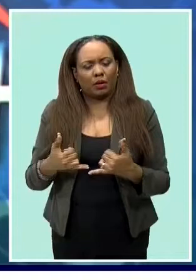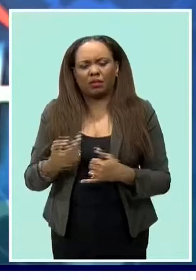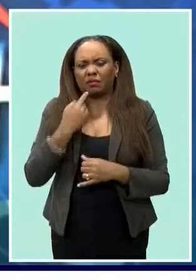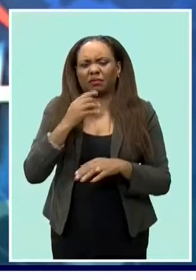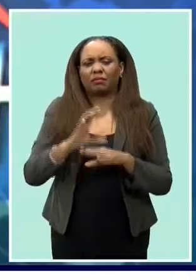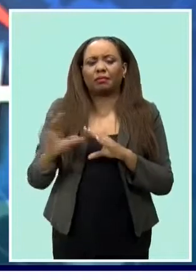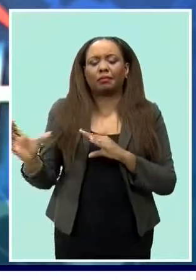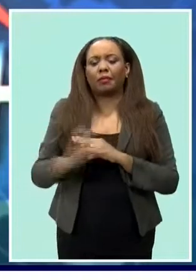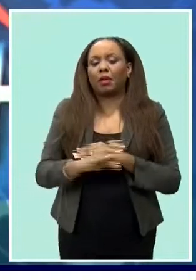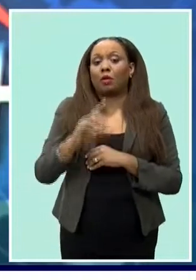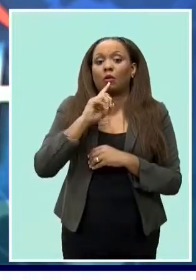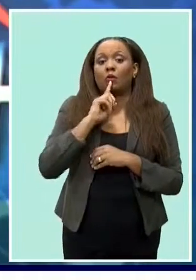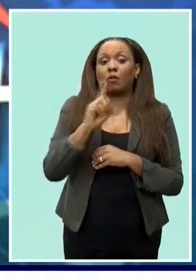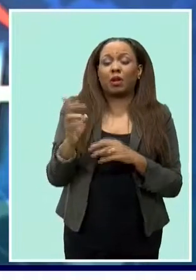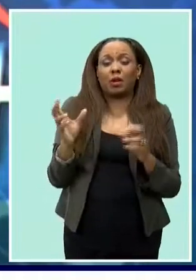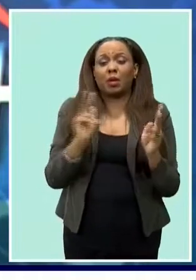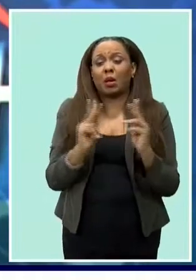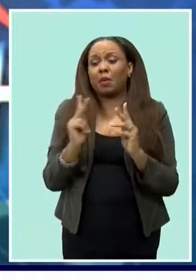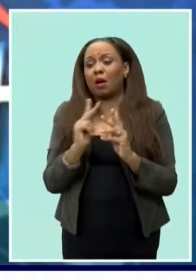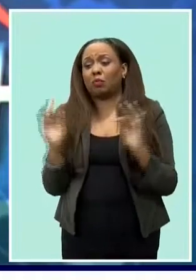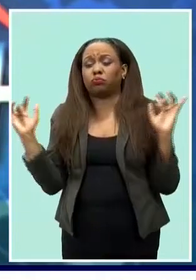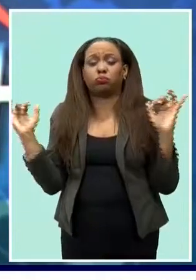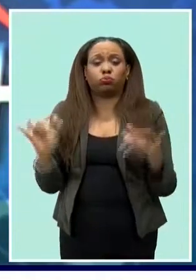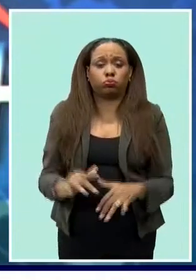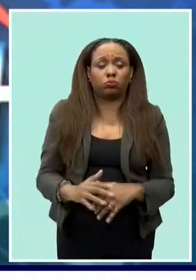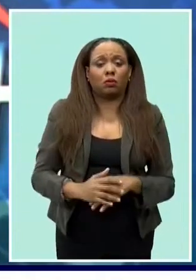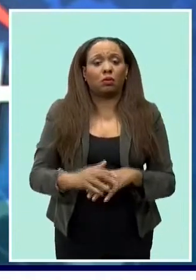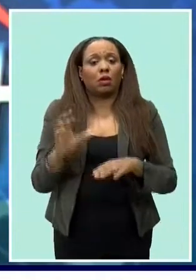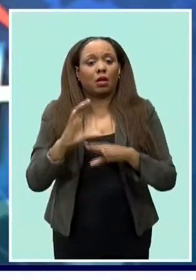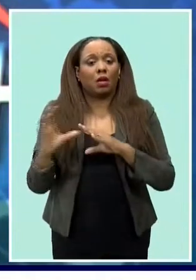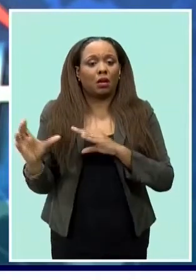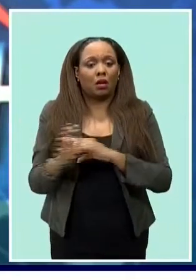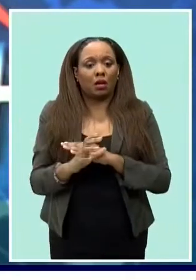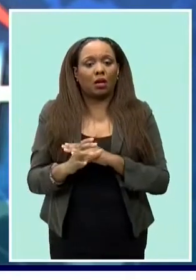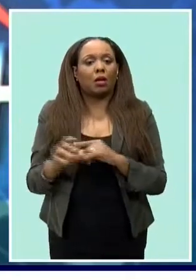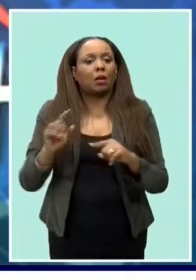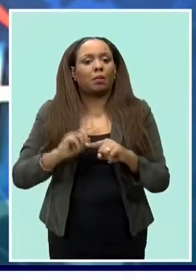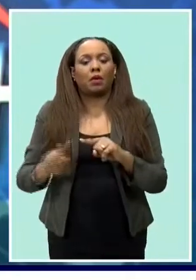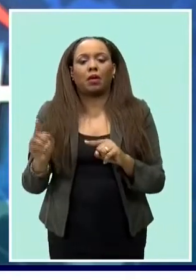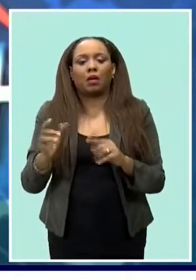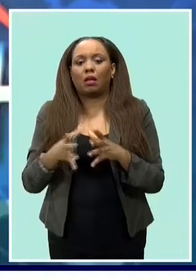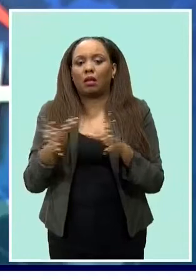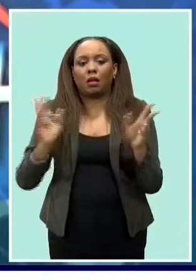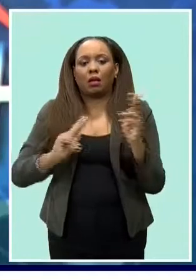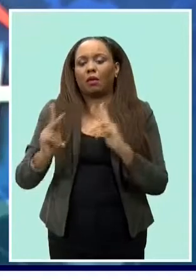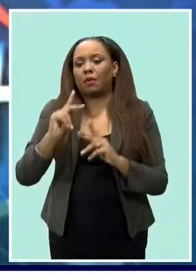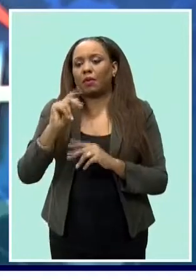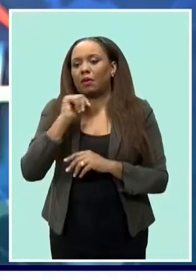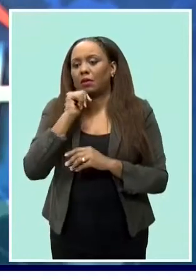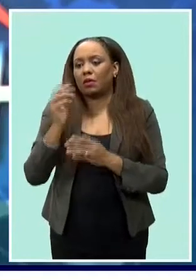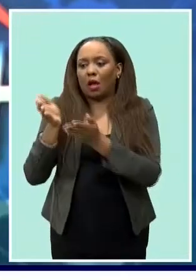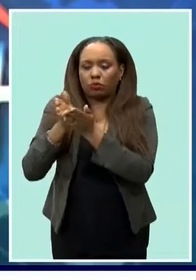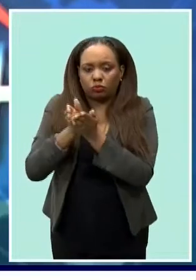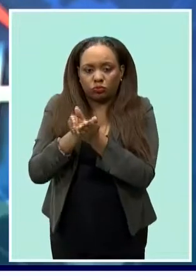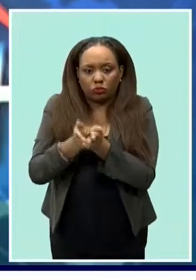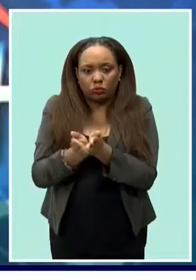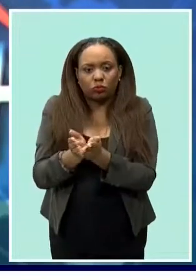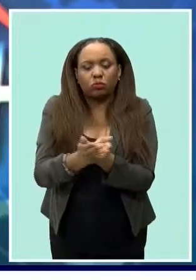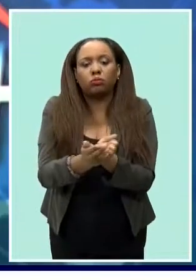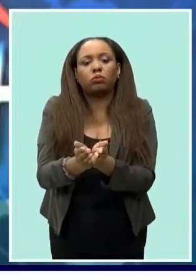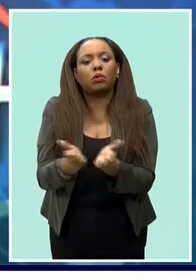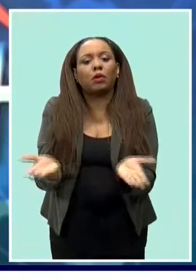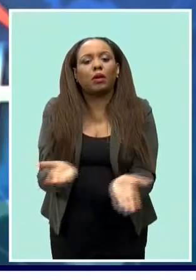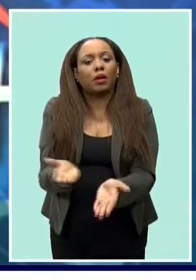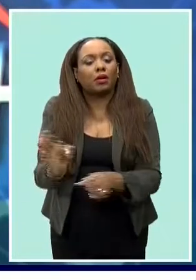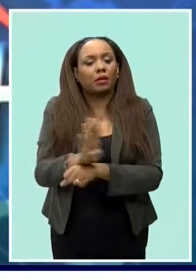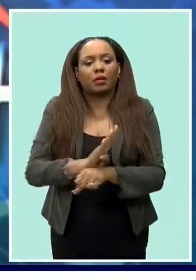the most popular location for cruise tourism, consumer interest in Barbados has declined. Senator Walcott says coming out of